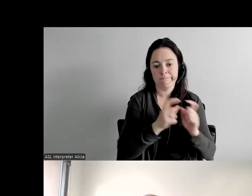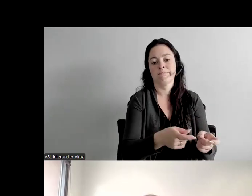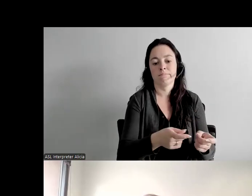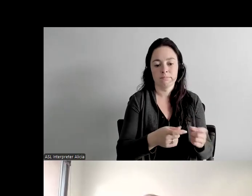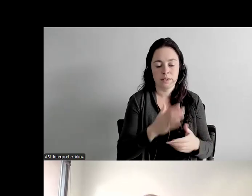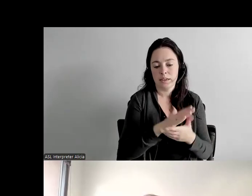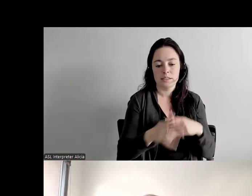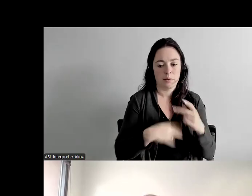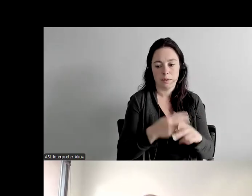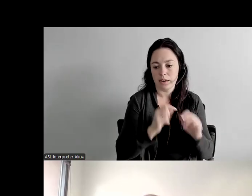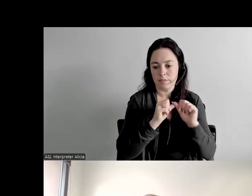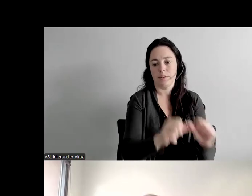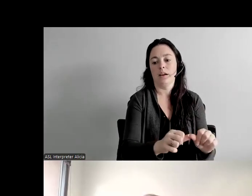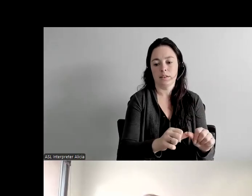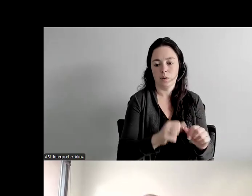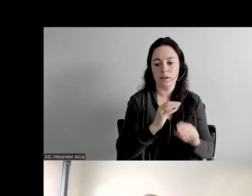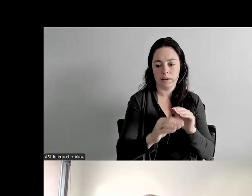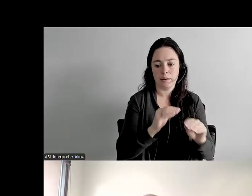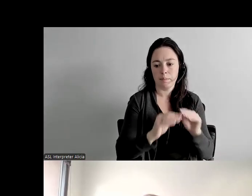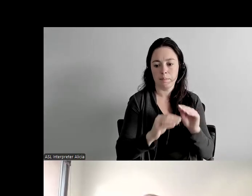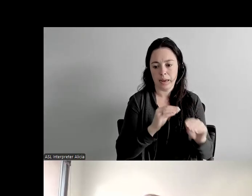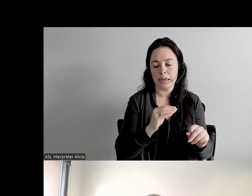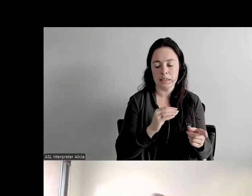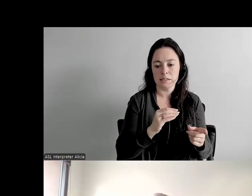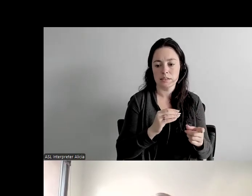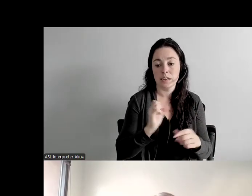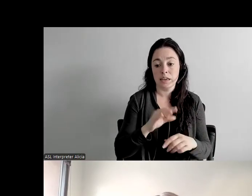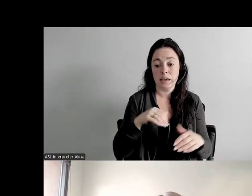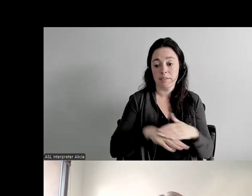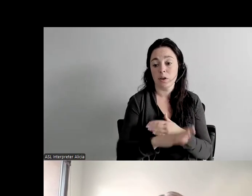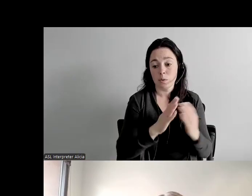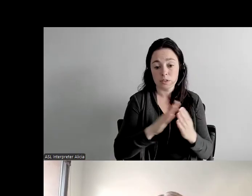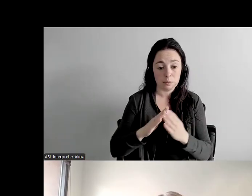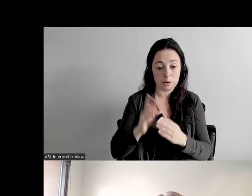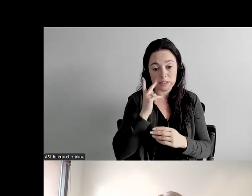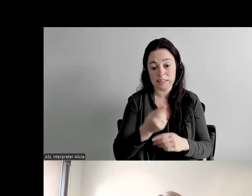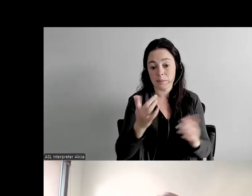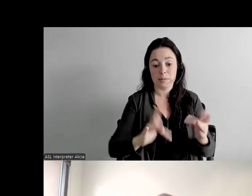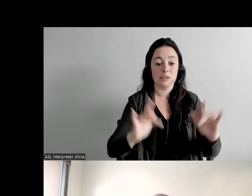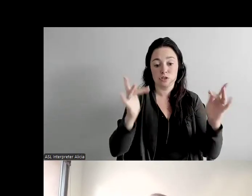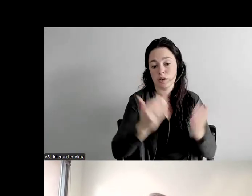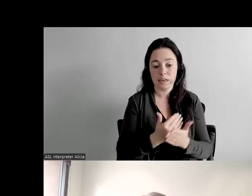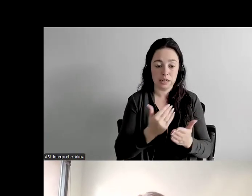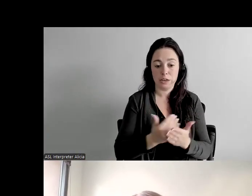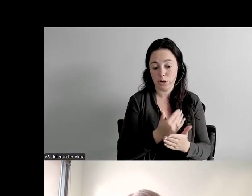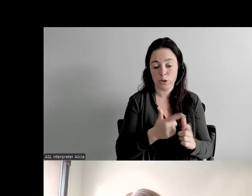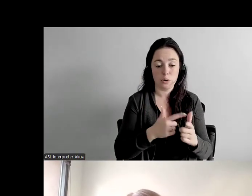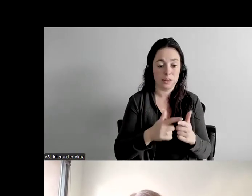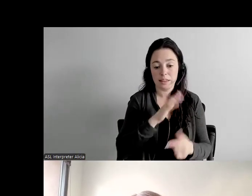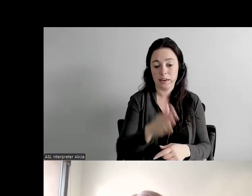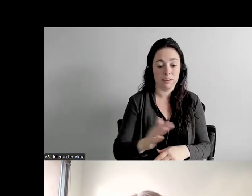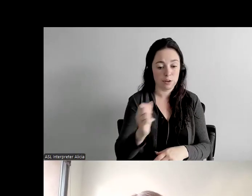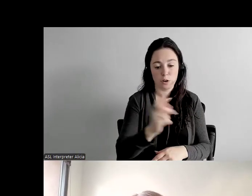of an ongoing maintenance fund, because when you walk into a community and do something beautifully shiny and new and then don't ever go